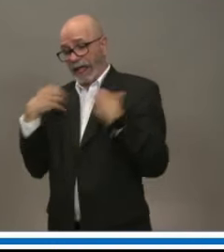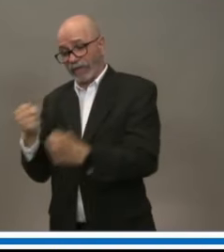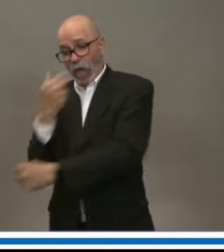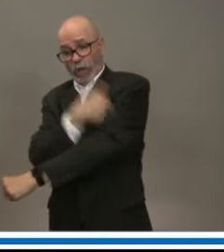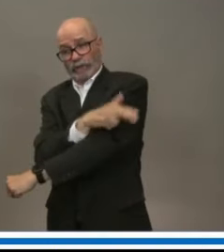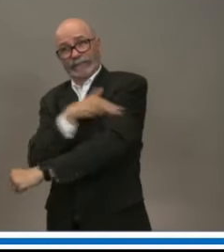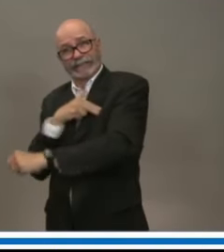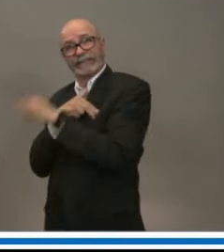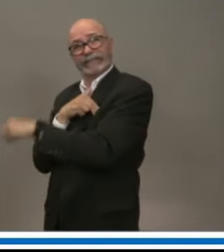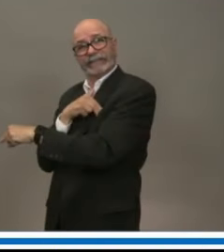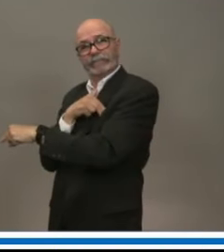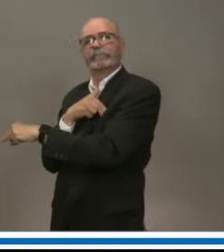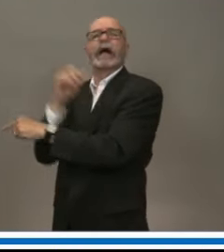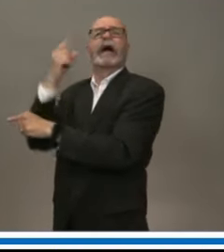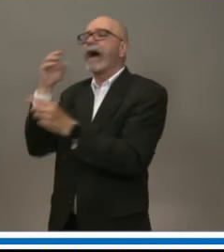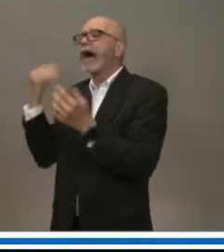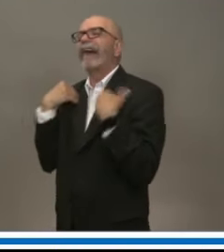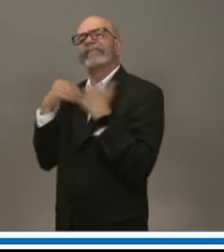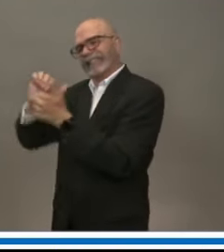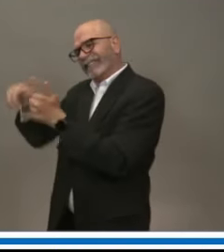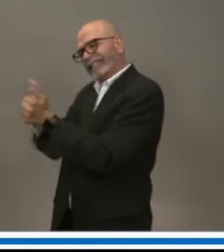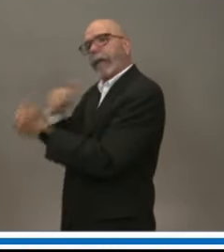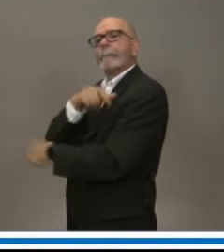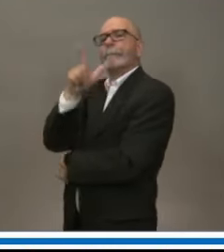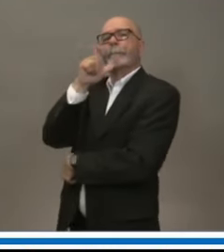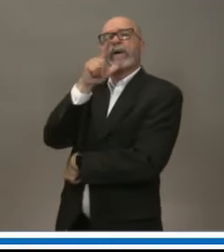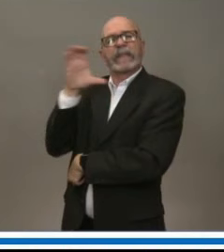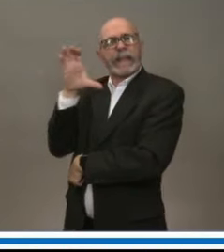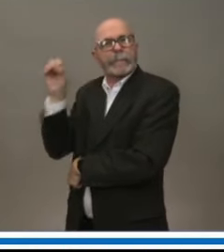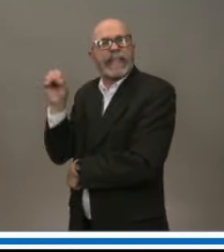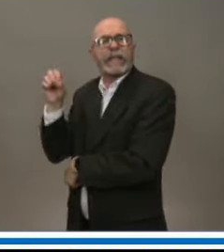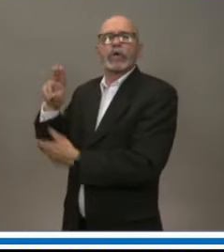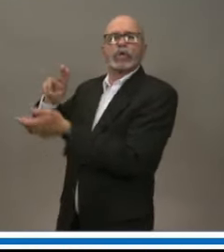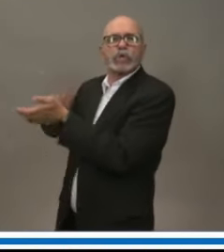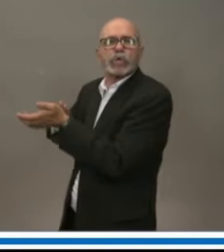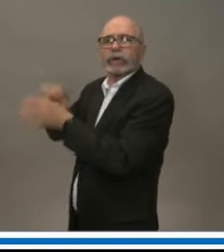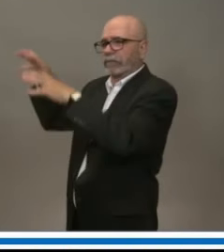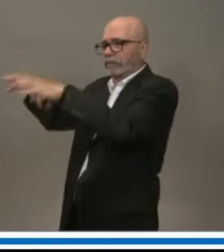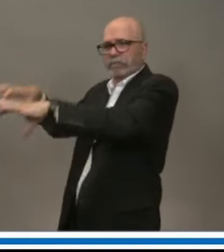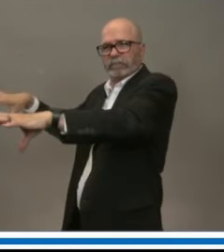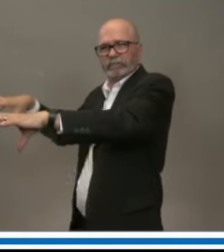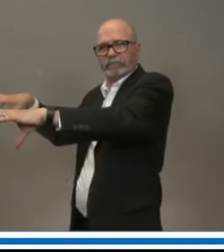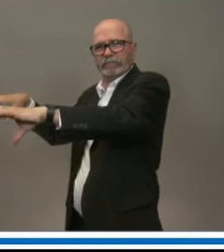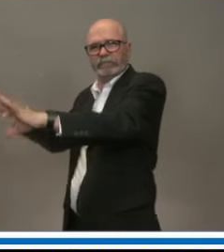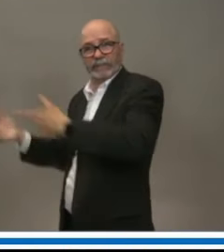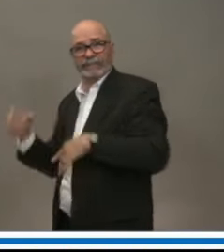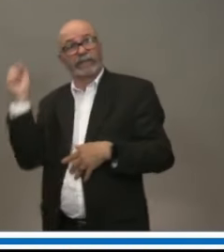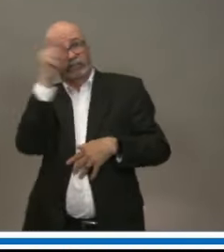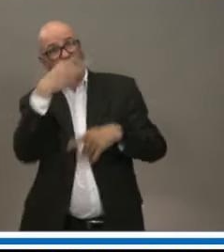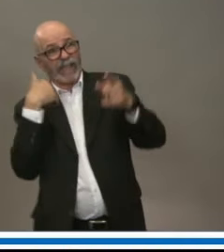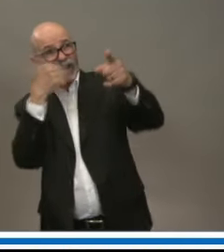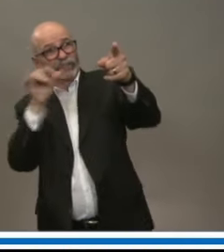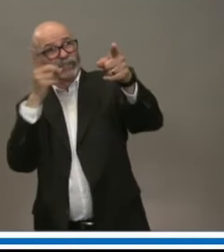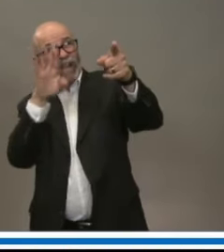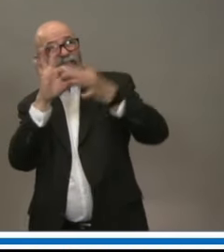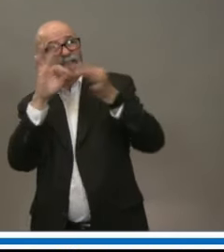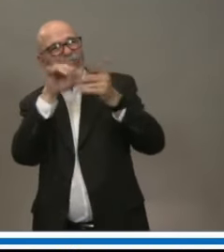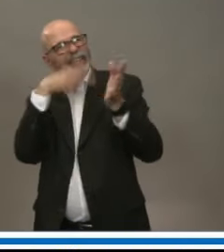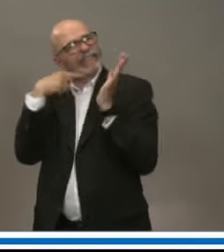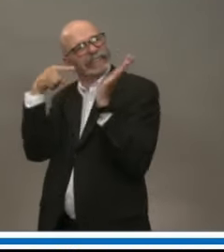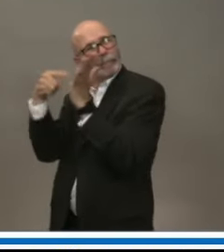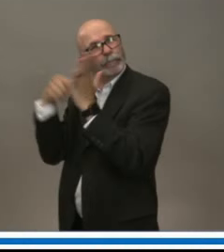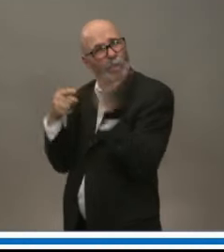private operators within the province. I don't know, Dr. Strang, whether you've been involved in those conversations? Yeah, I think